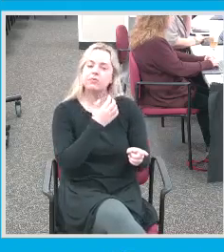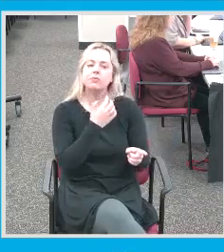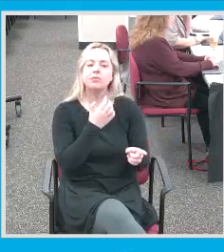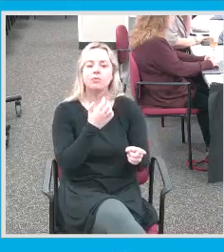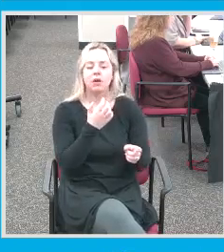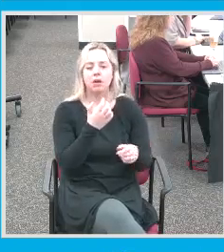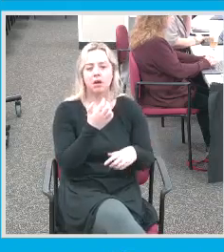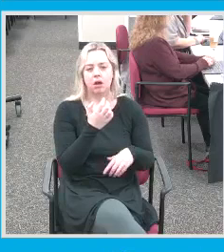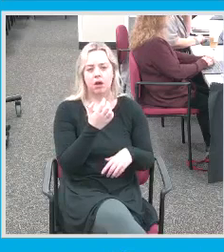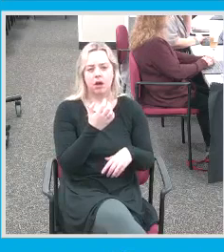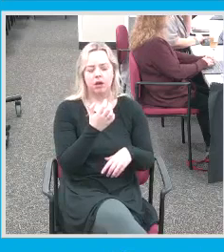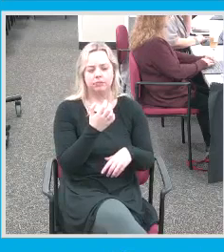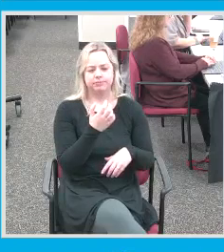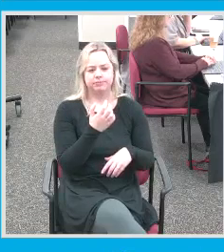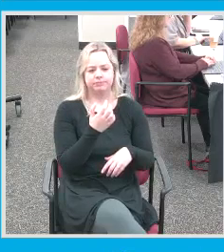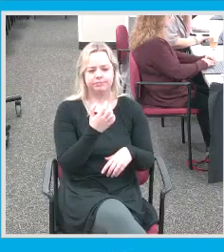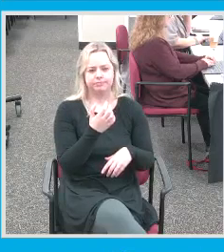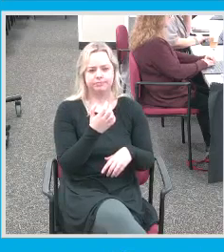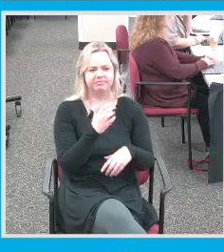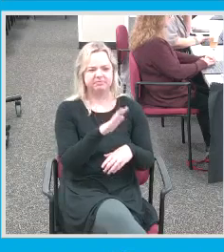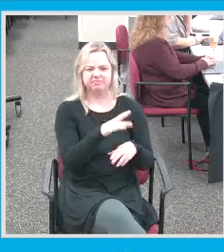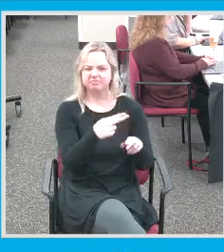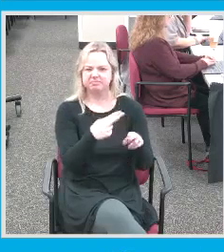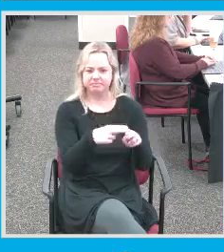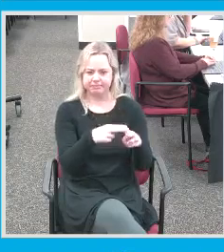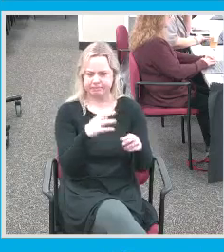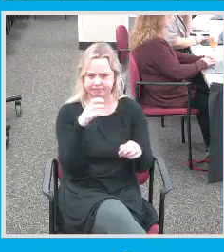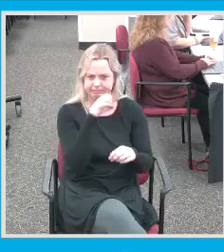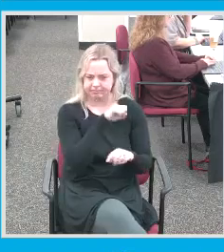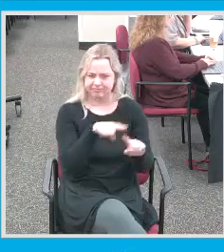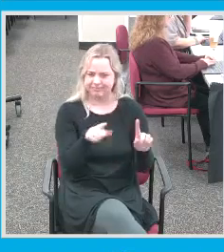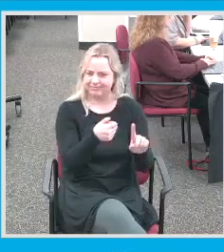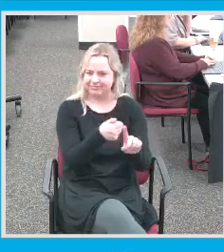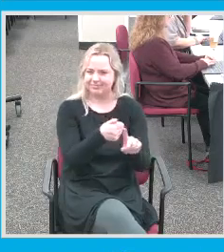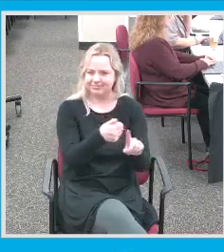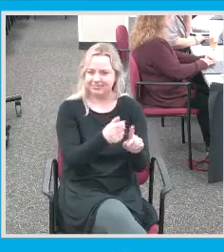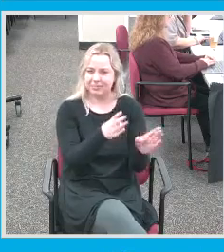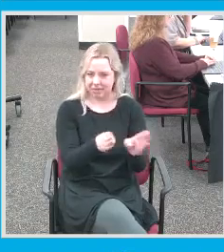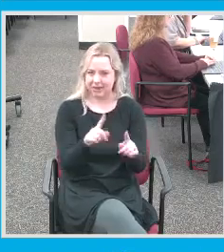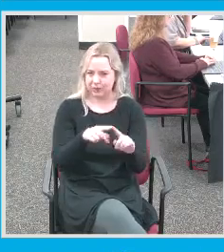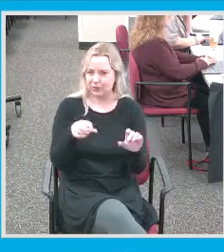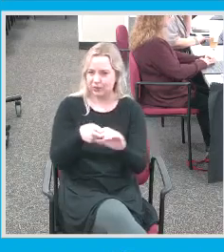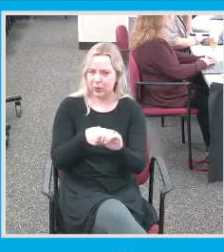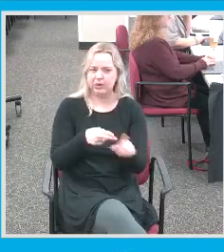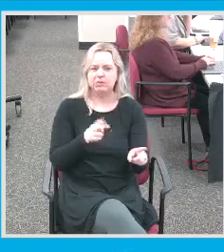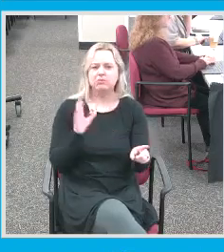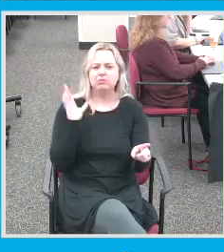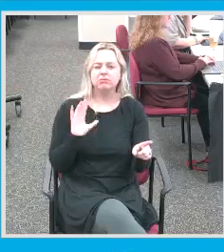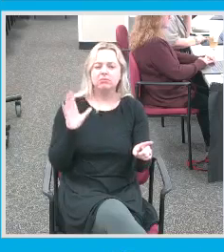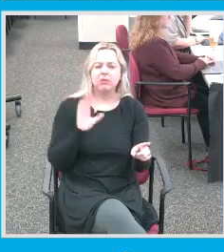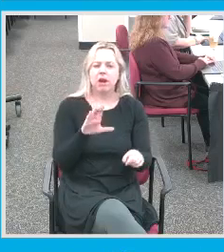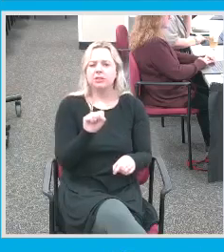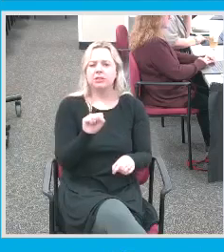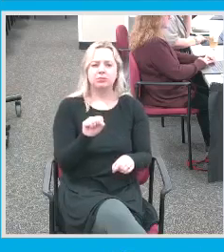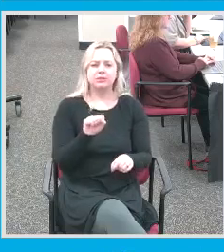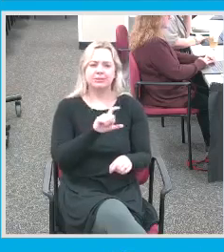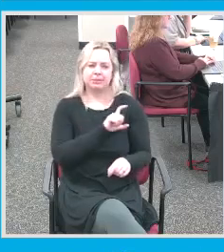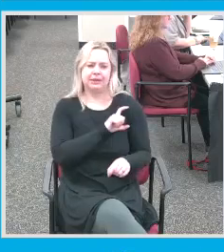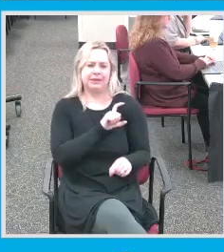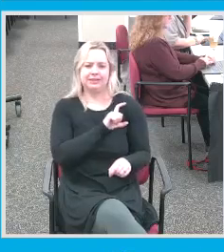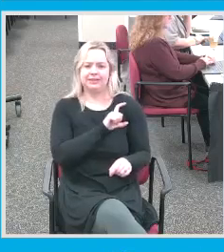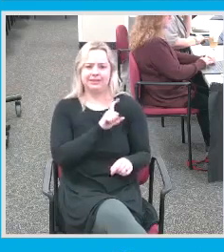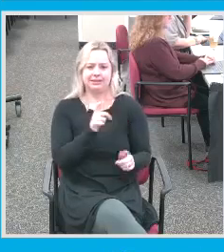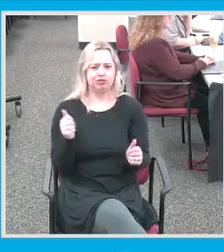going to be here with us. He is the former Colorado Springs police chief. I think that he retired after 30